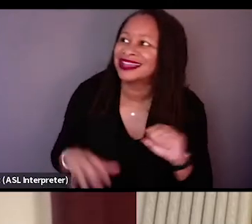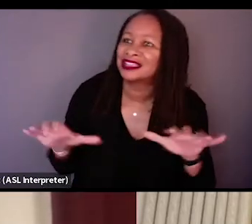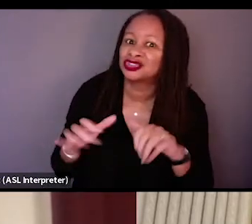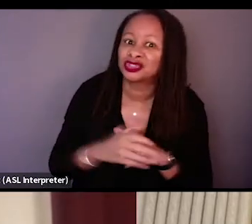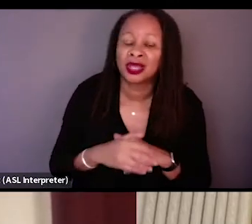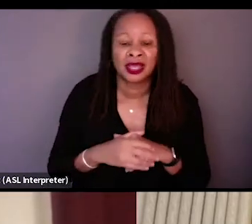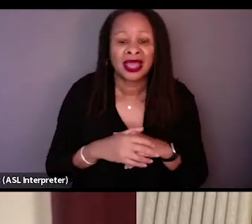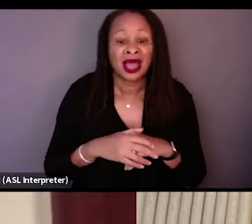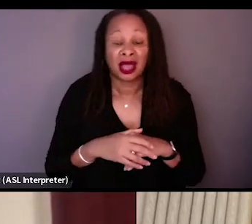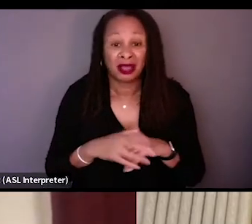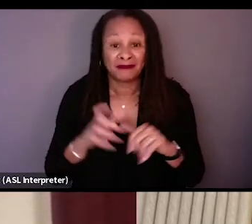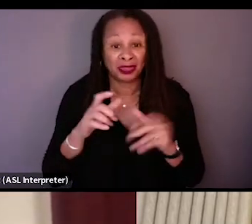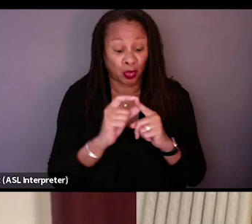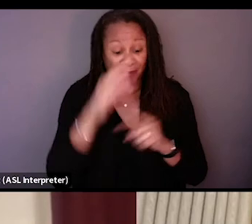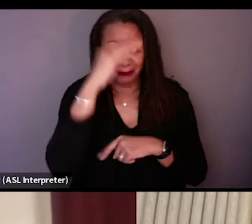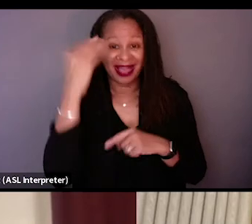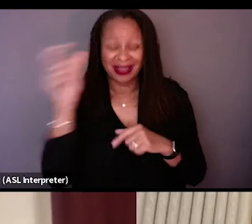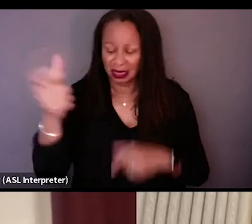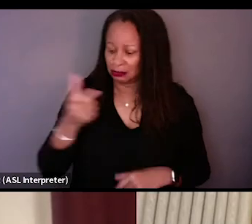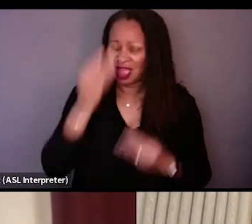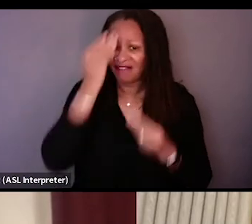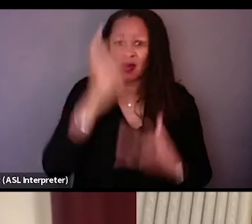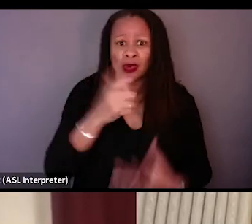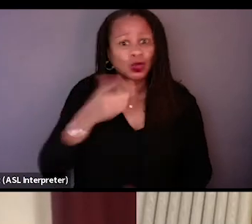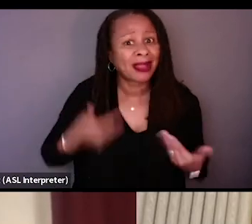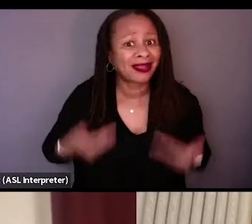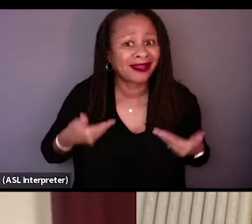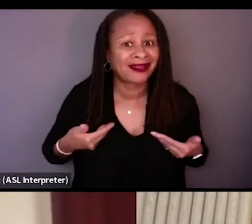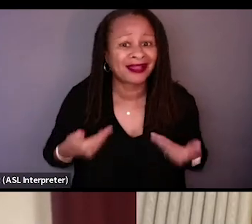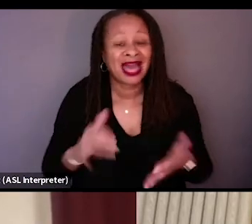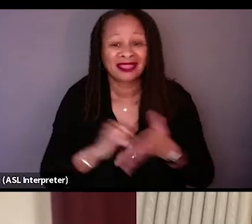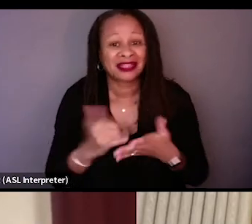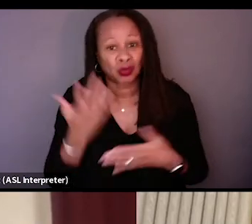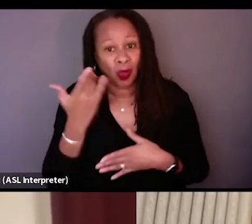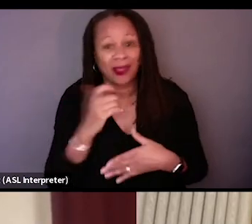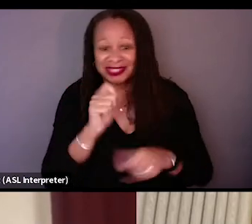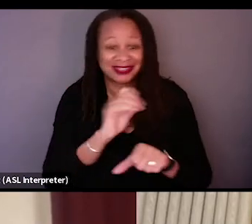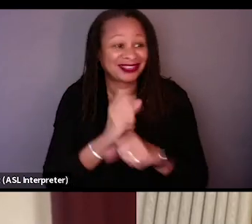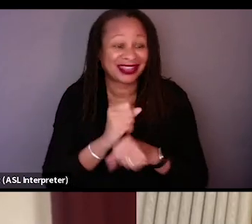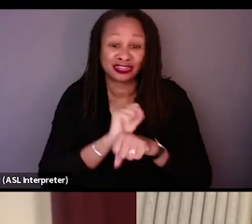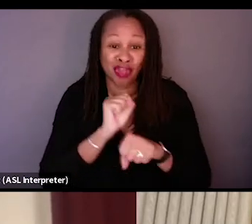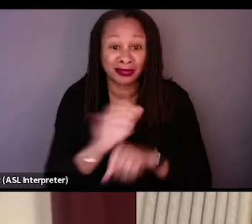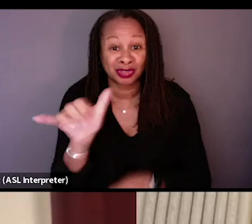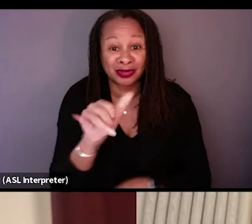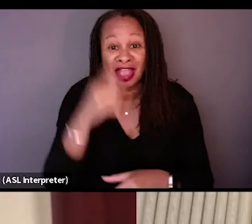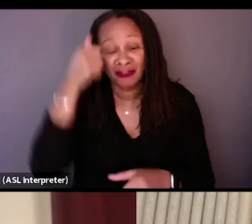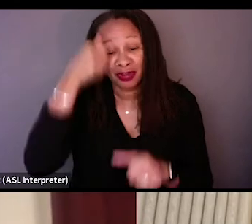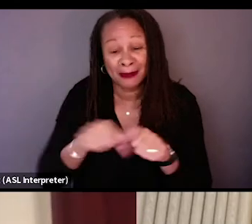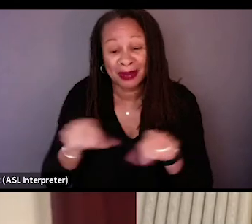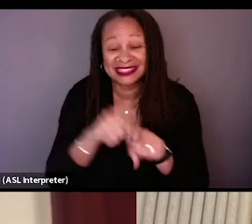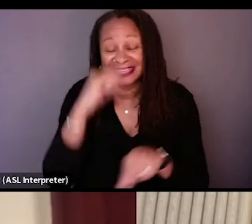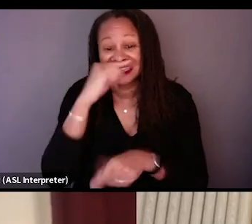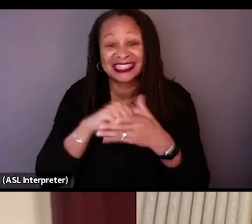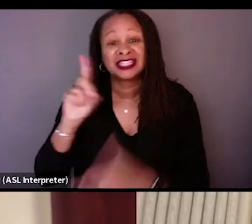always informed who I am. And I was certain at a certain point was one of the reasons I wasn't getting jobs. I remember as a kid in